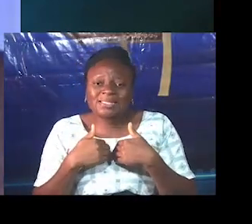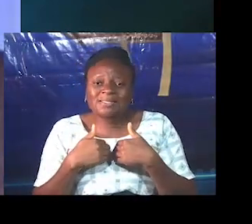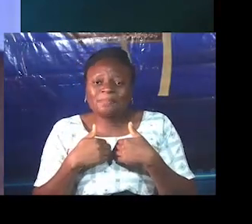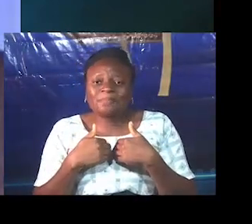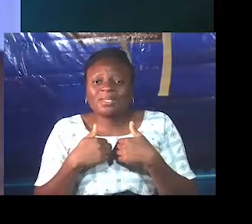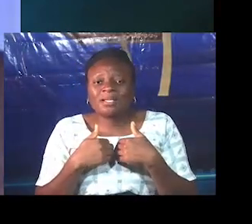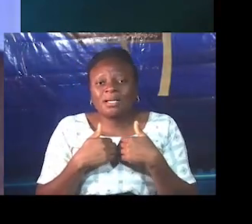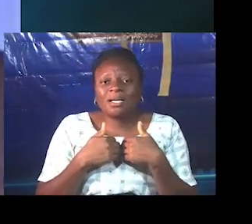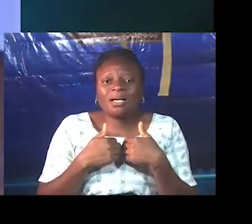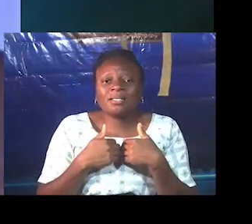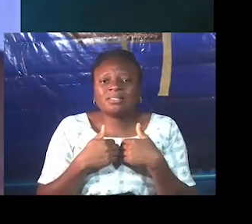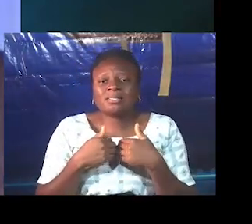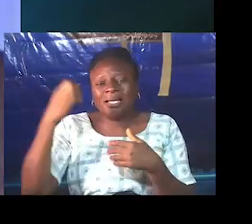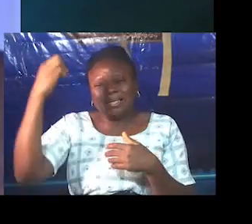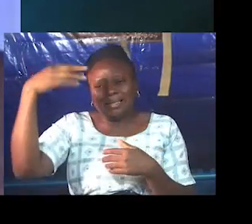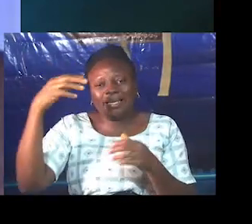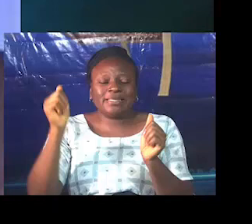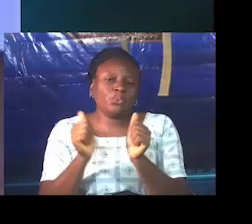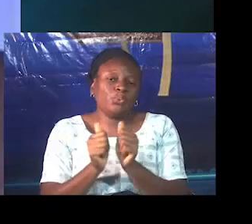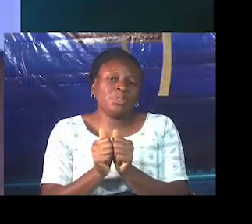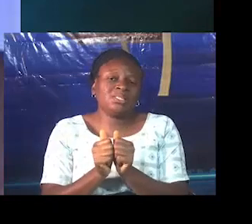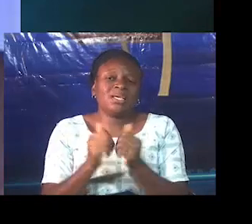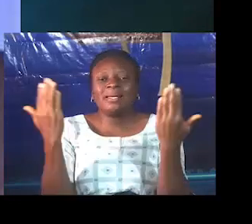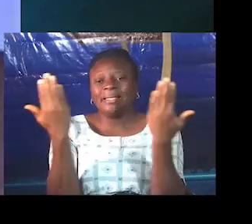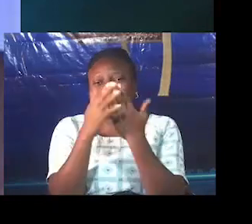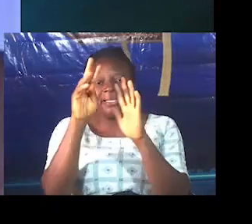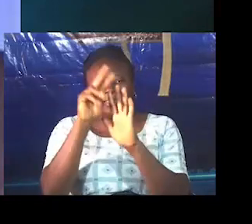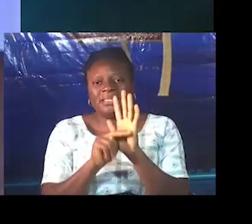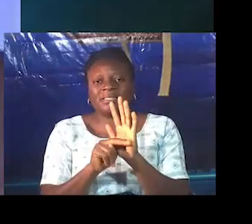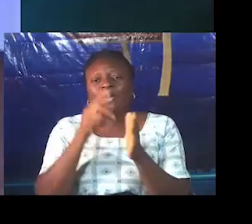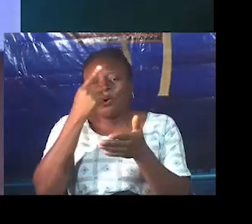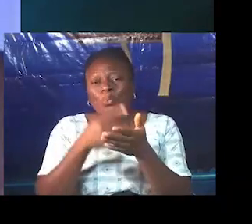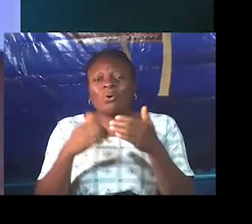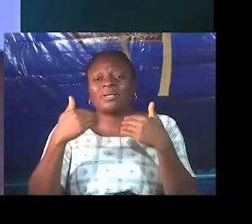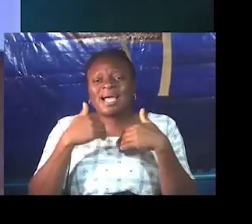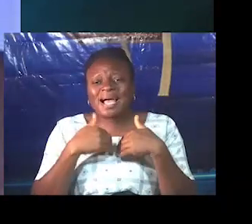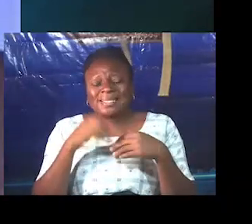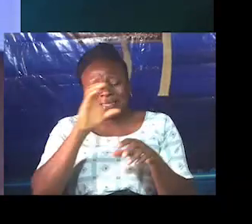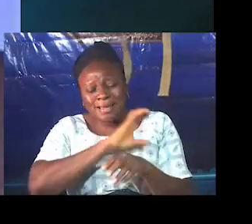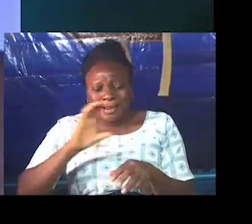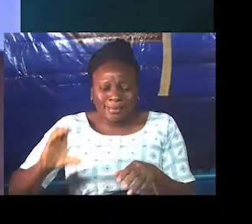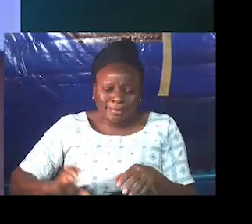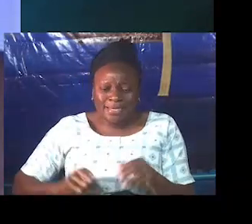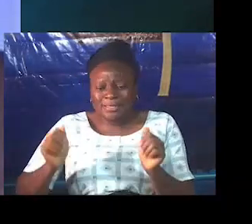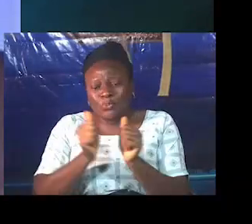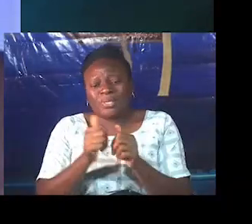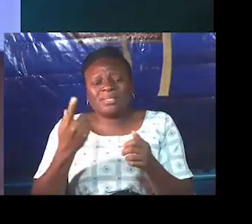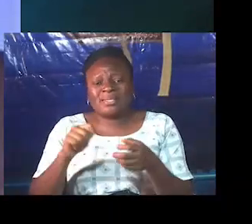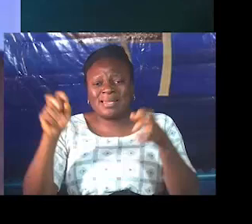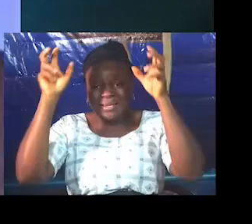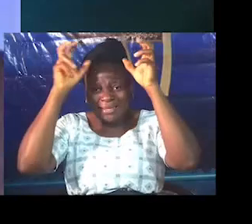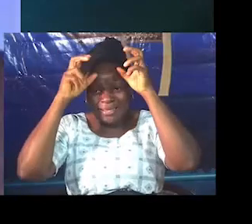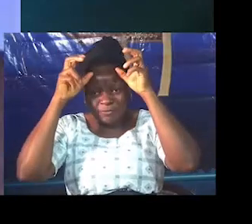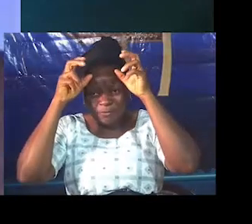what communion has light with darkness? And what concord has Christ with Belial? Or what part has he that